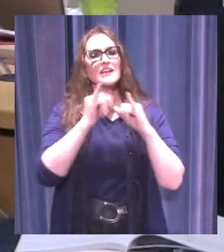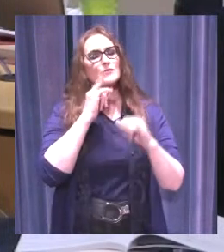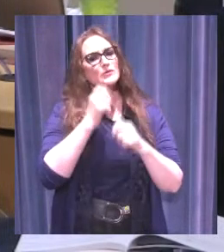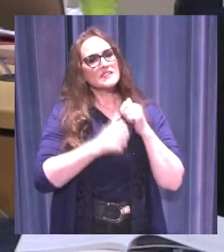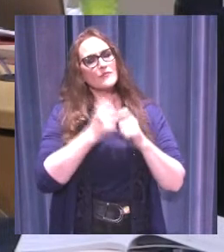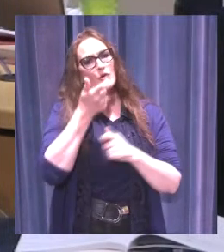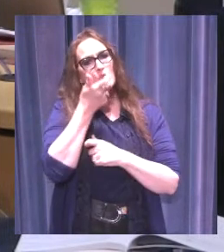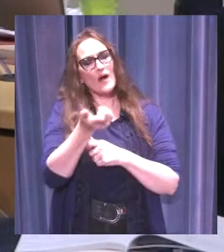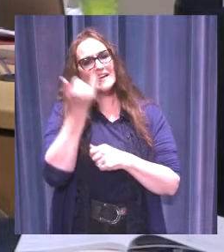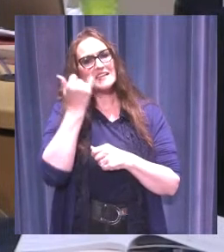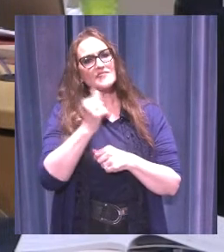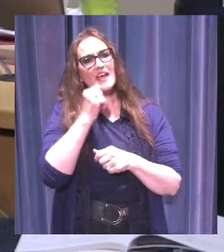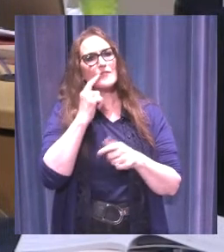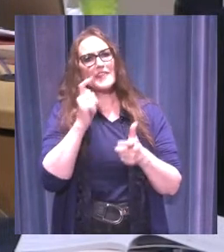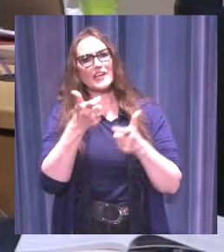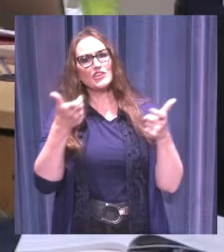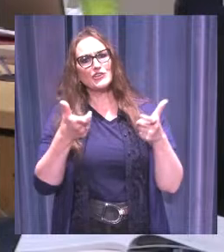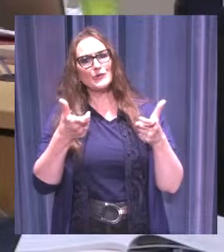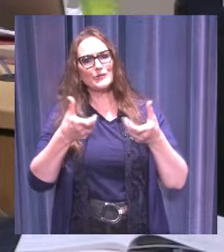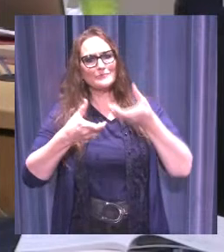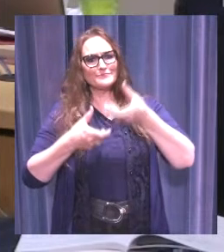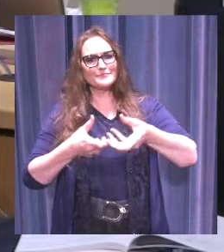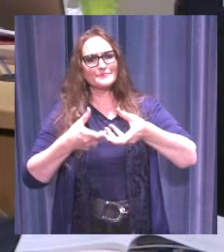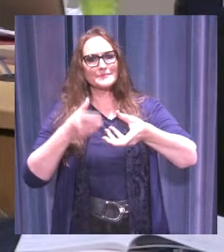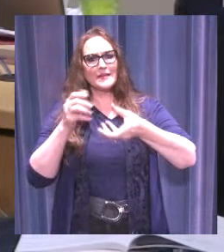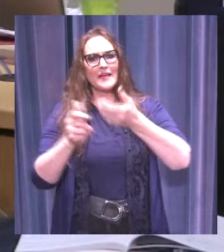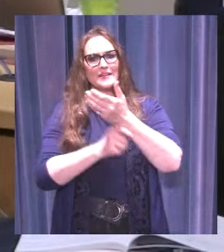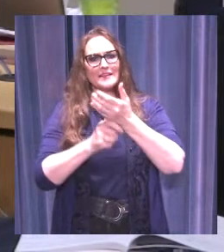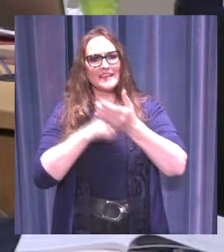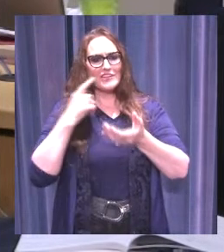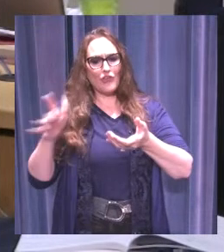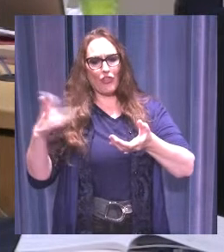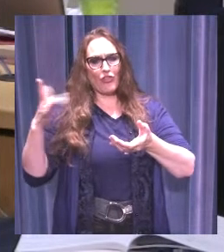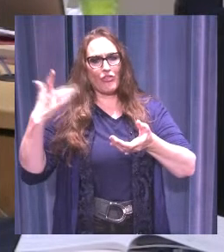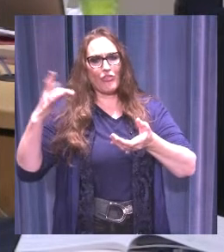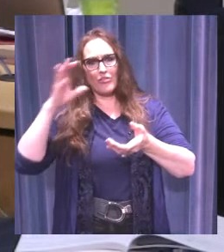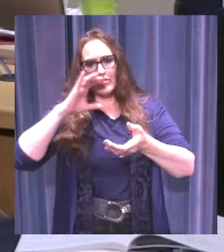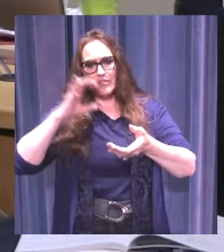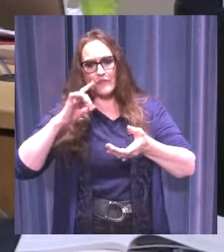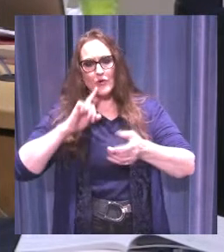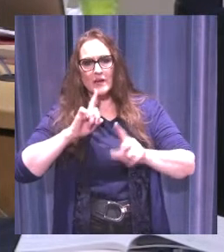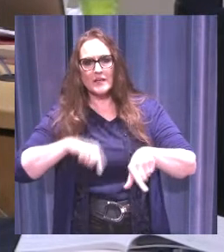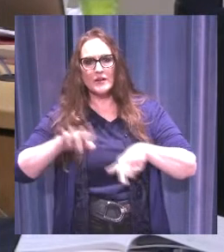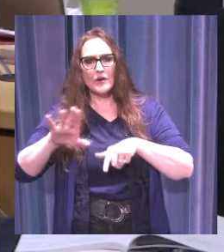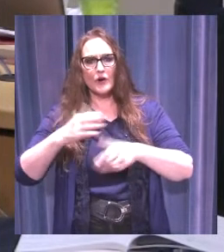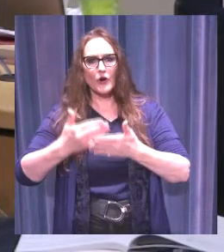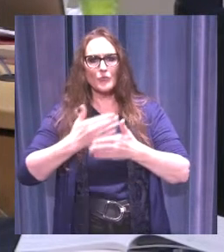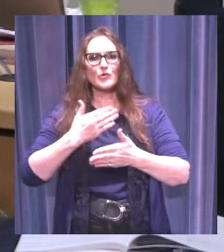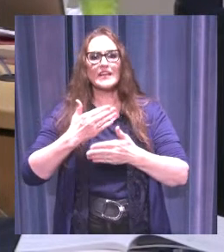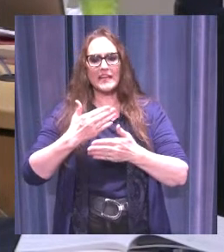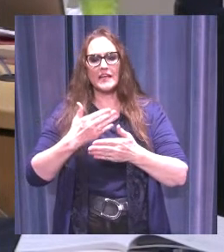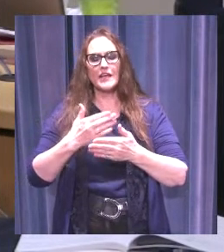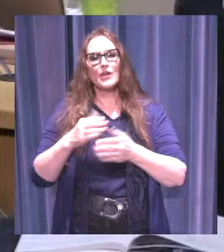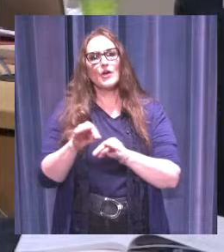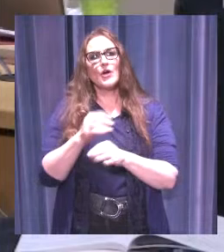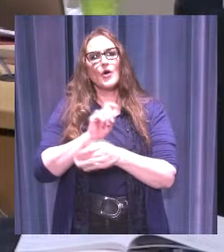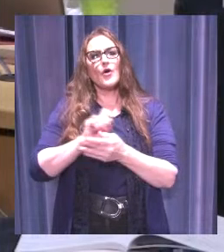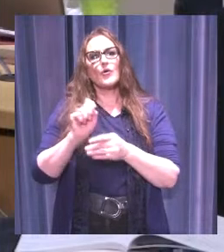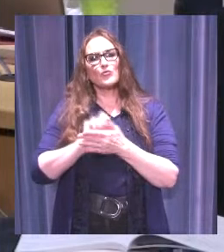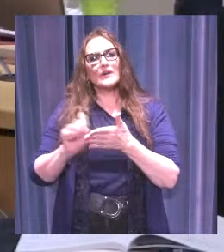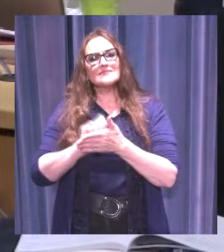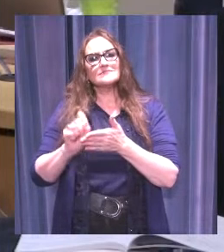if it wasn't for that huge binder and Miss Richardson Snell's fumbling through it searching for her pre-written answers. By the way, it was